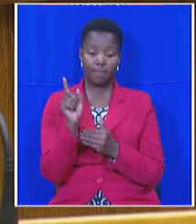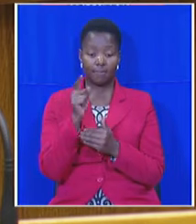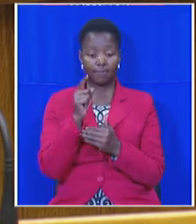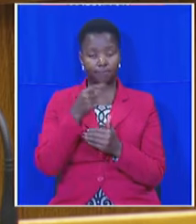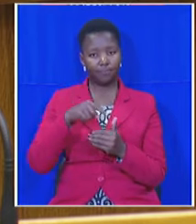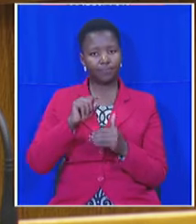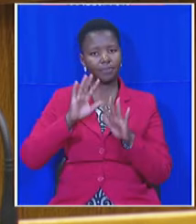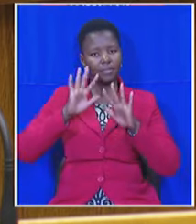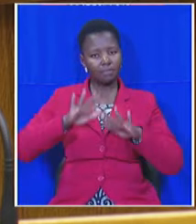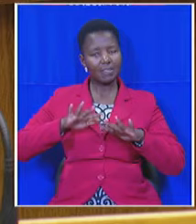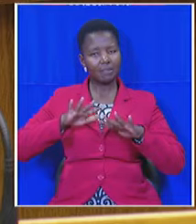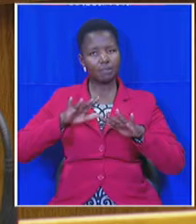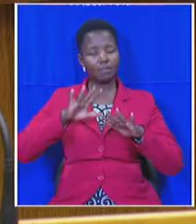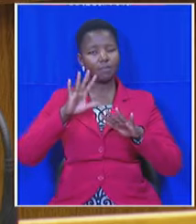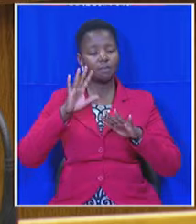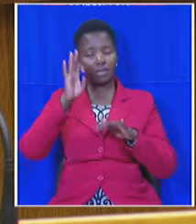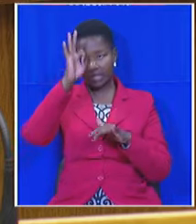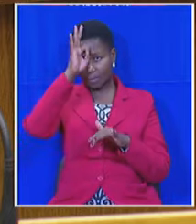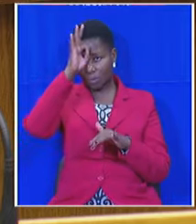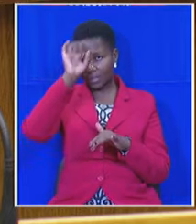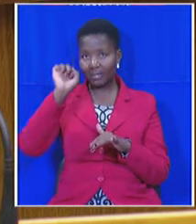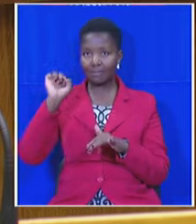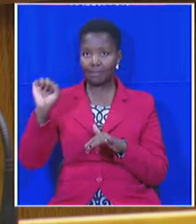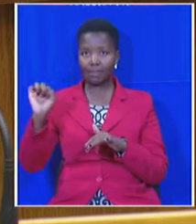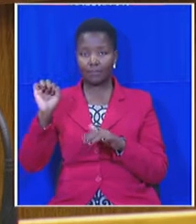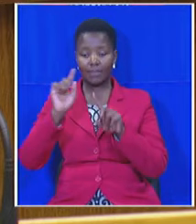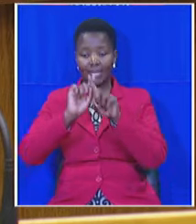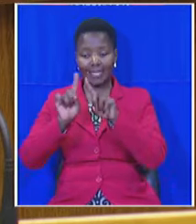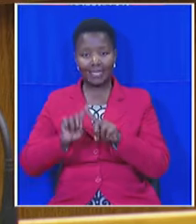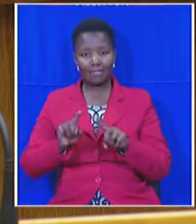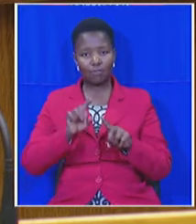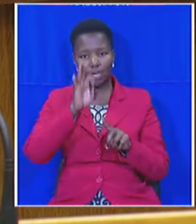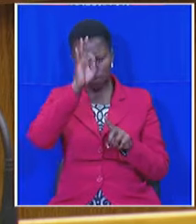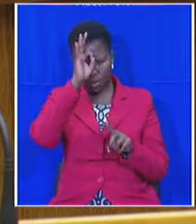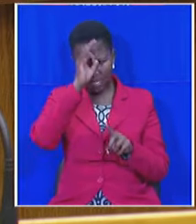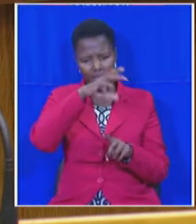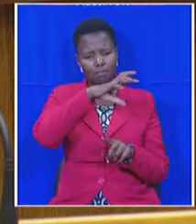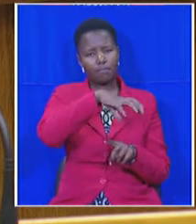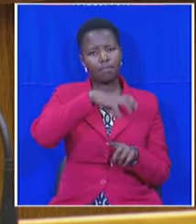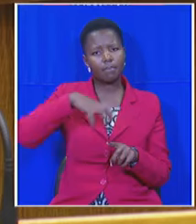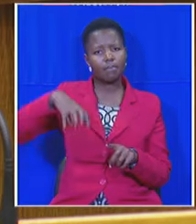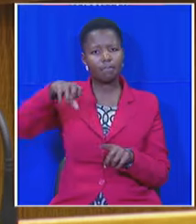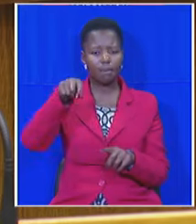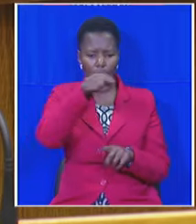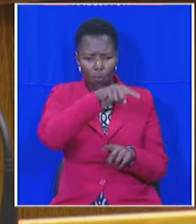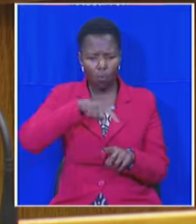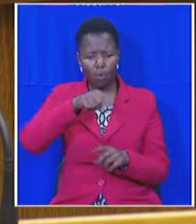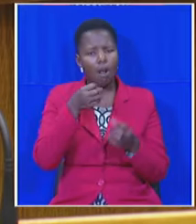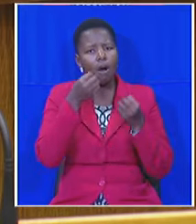survey between the police officers in the different police stations with regards to their